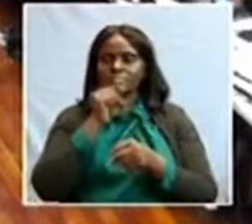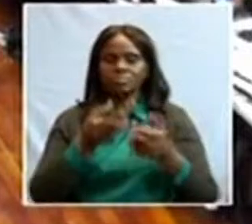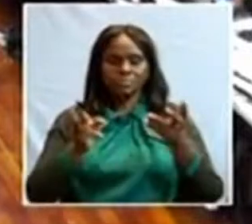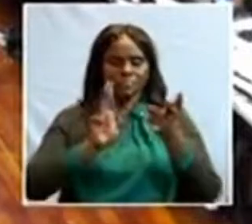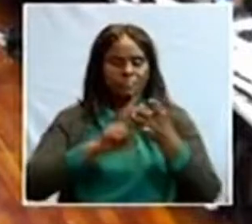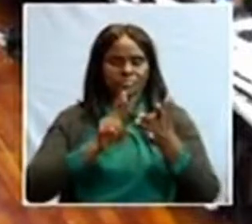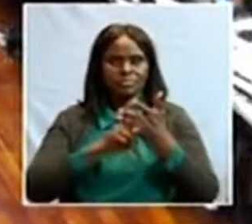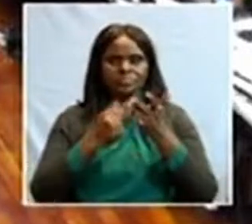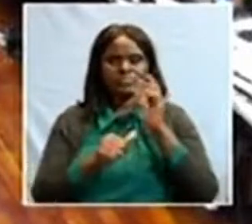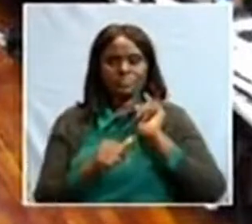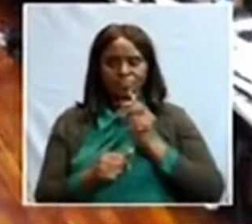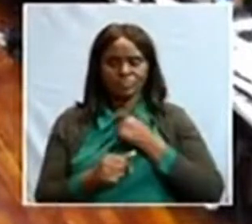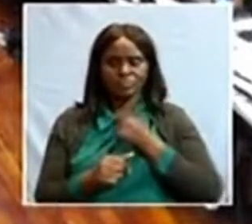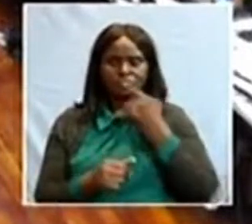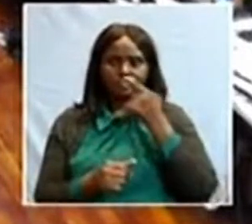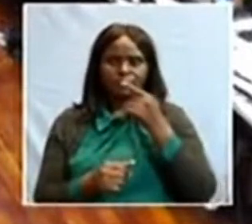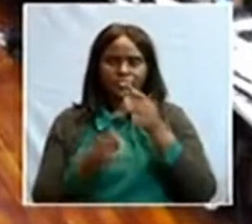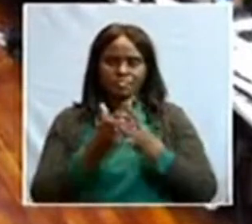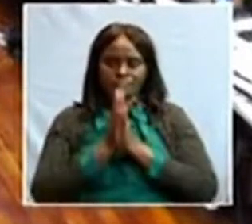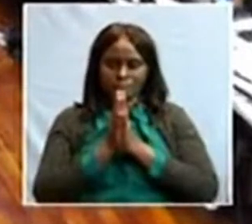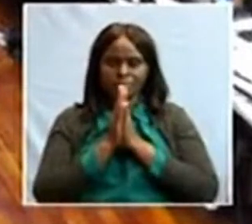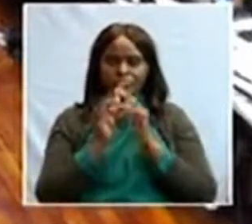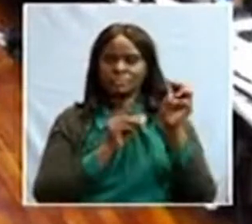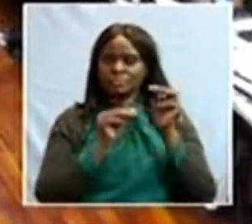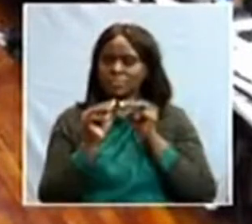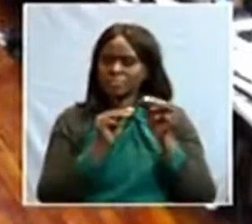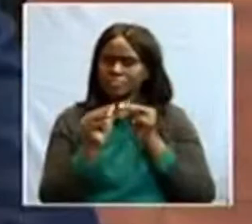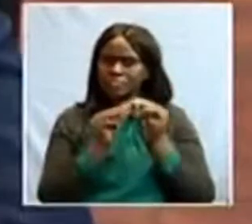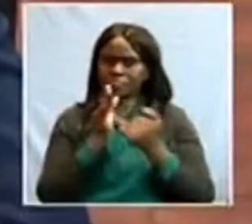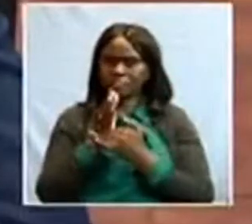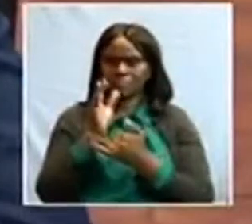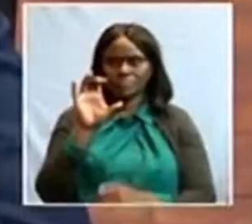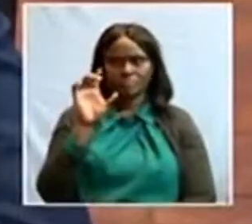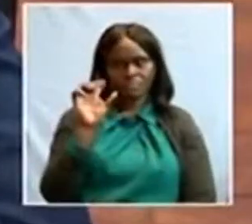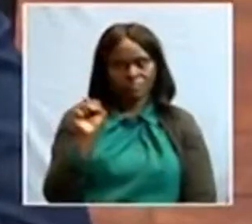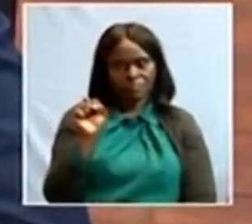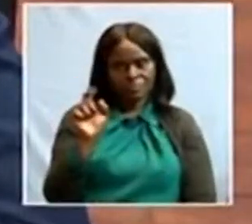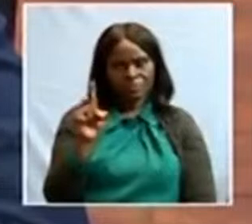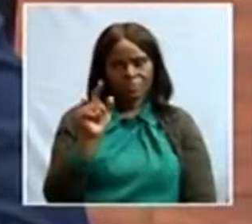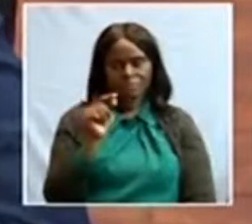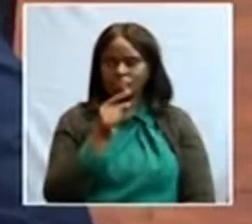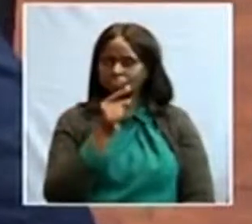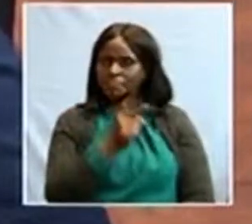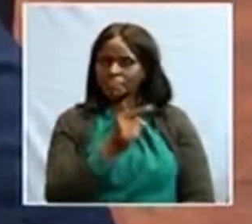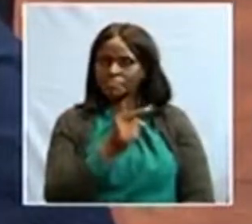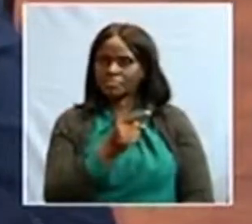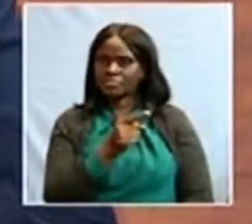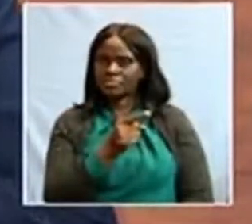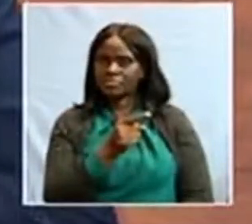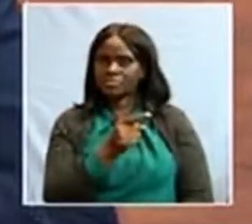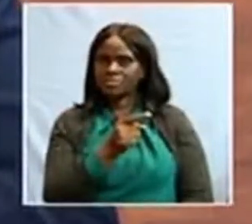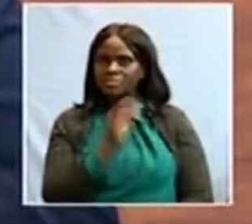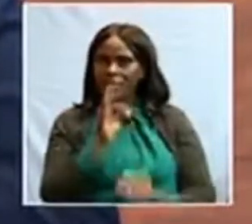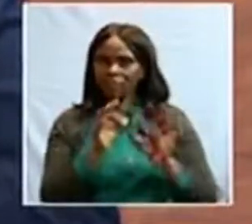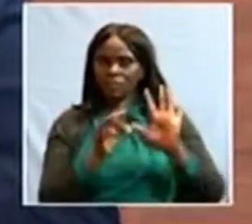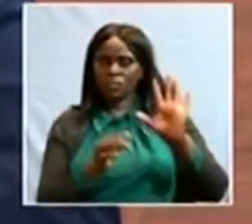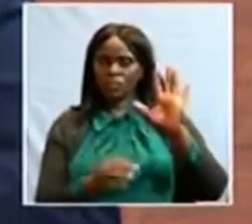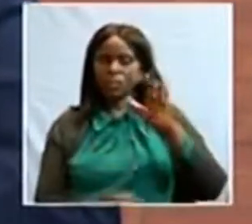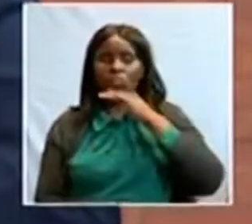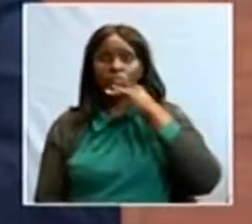we have said, but I want to ask the management through CS, which one could be, if it was your farm,